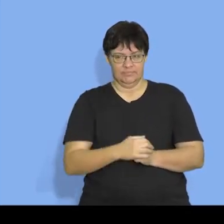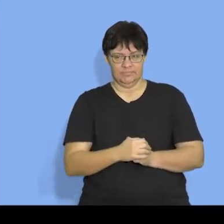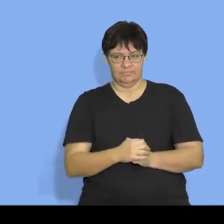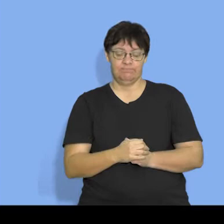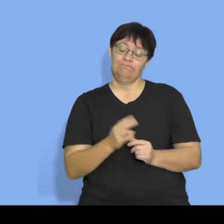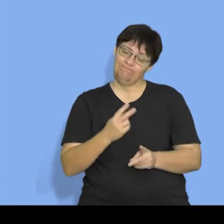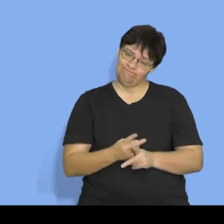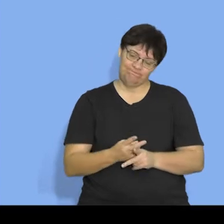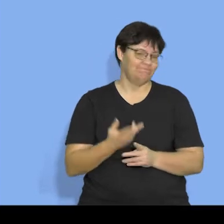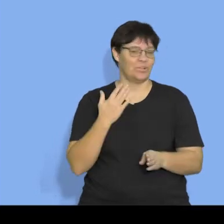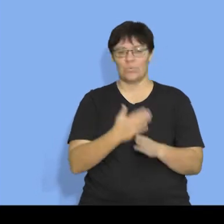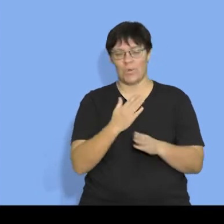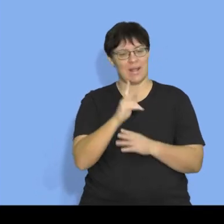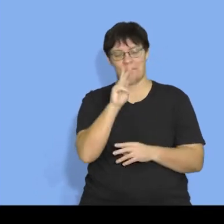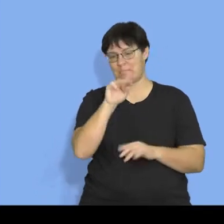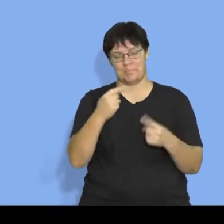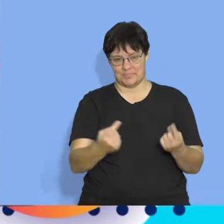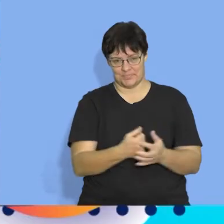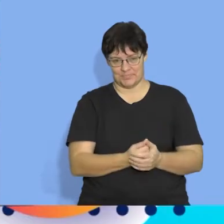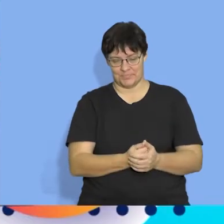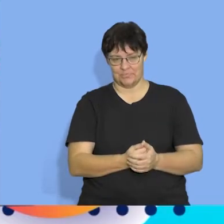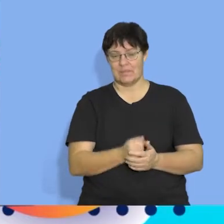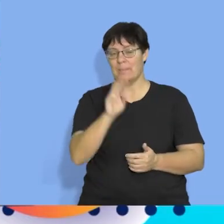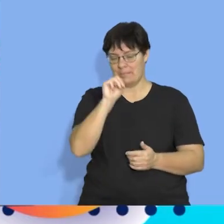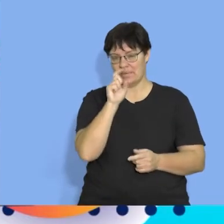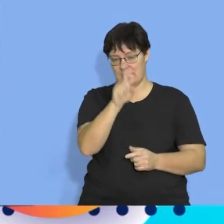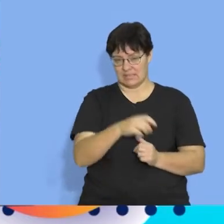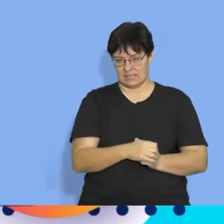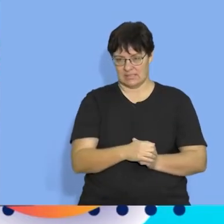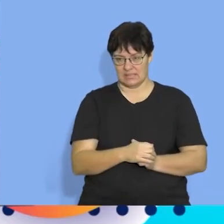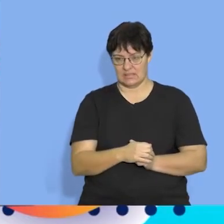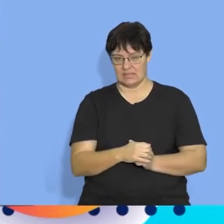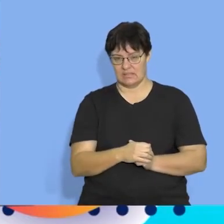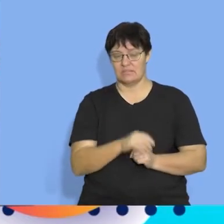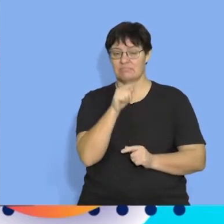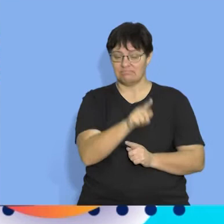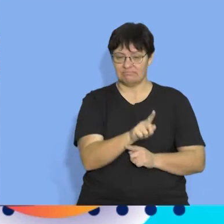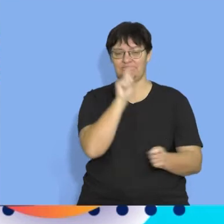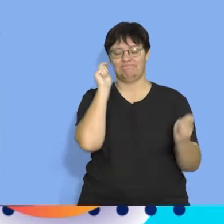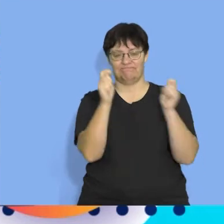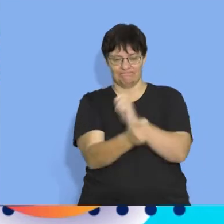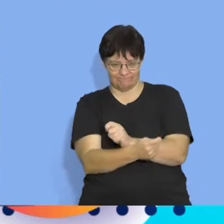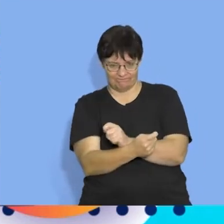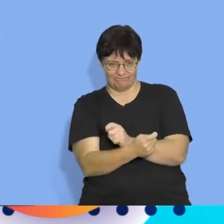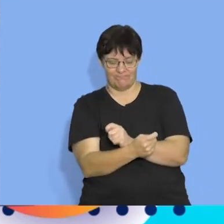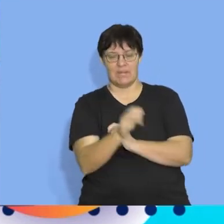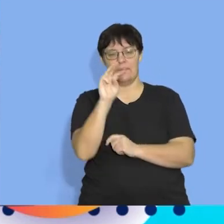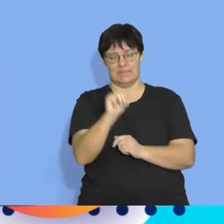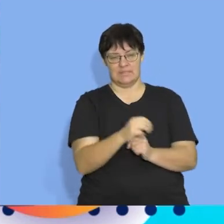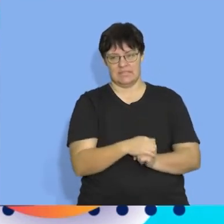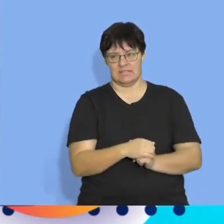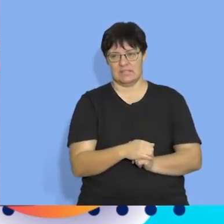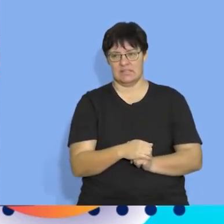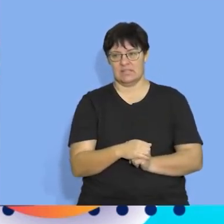kilometers. And again, we can't work in kilometers, we need to work in meters. So I have to convert my kilometers to